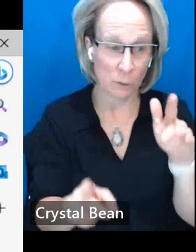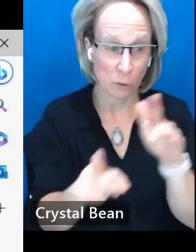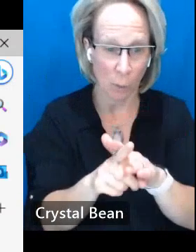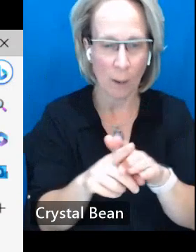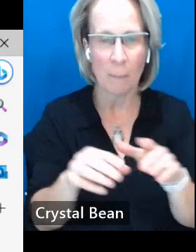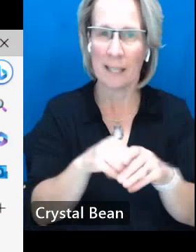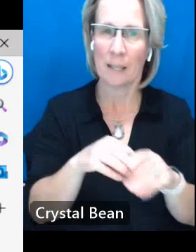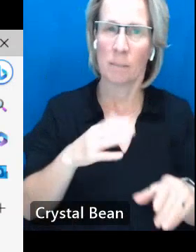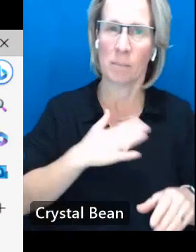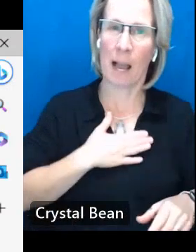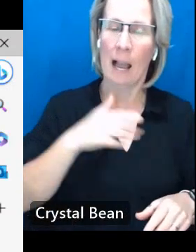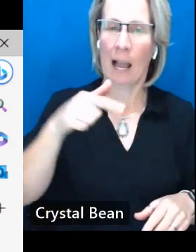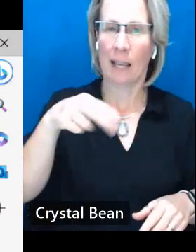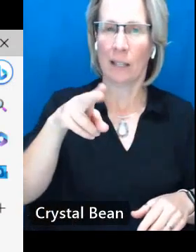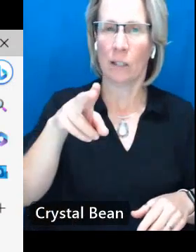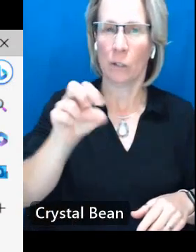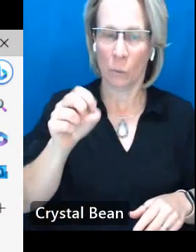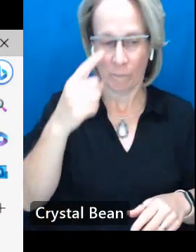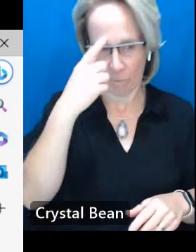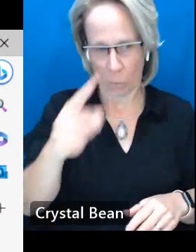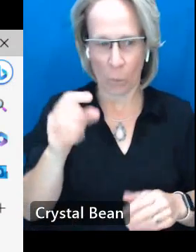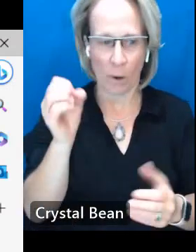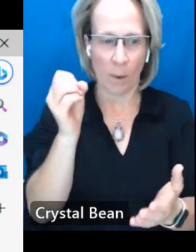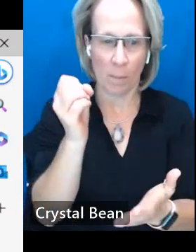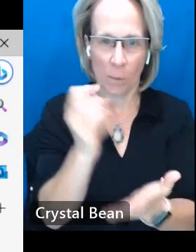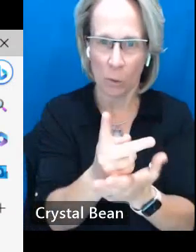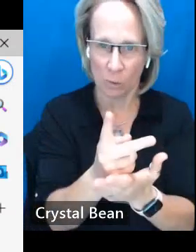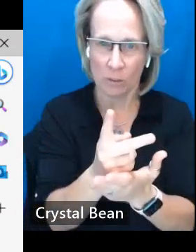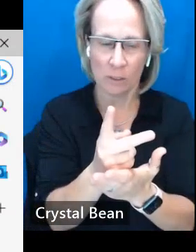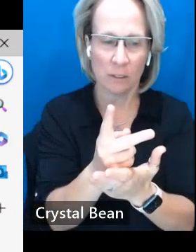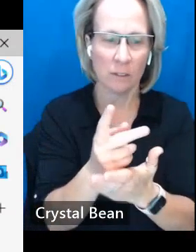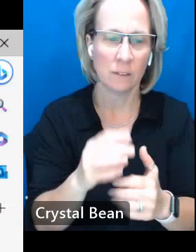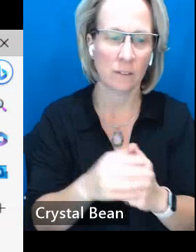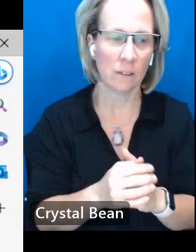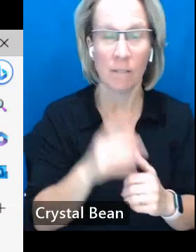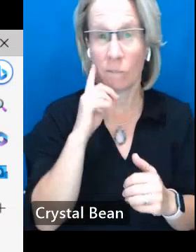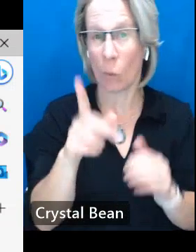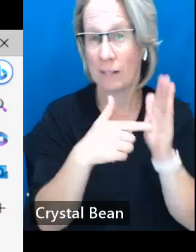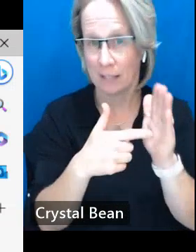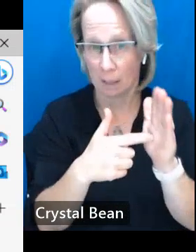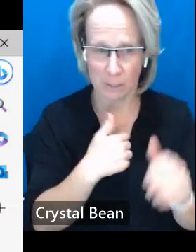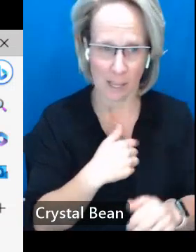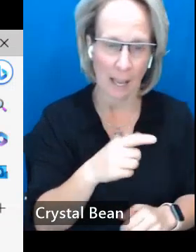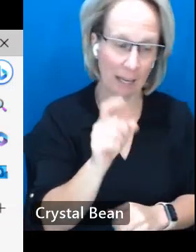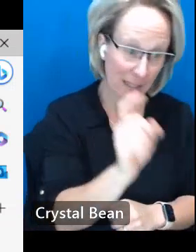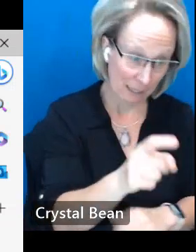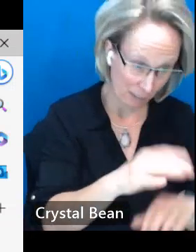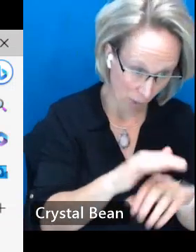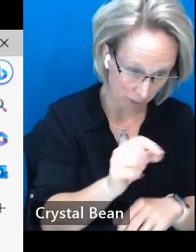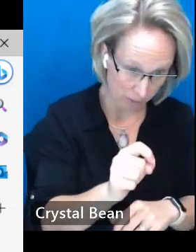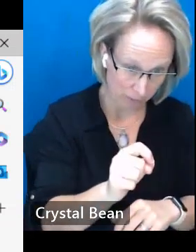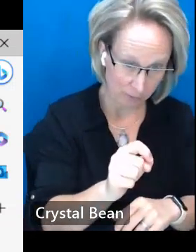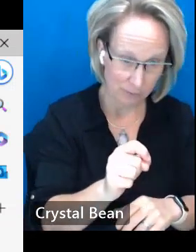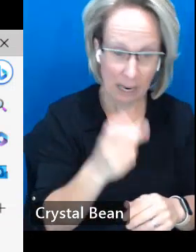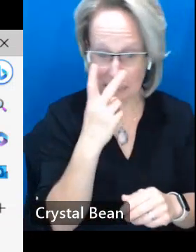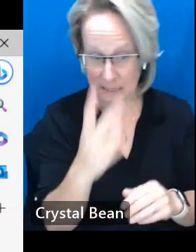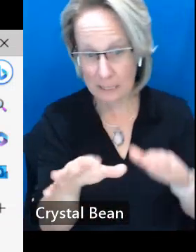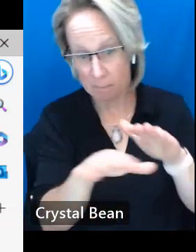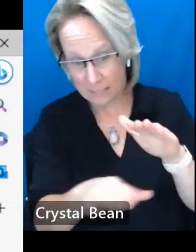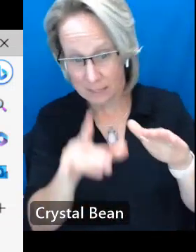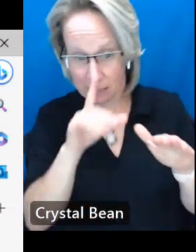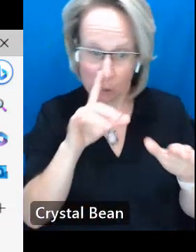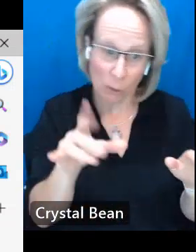So if I was going to approve this one, just for example, I click on it, and then I see basically what it looks like, kind of a preview